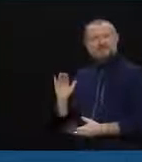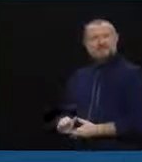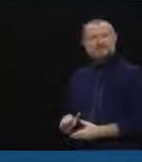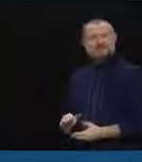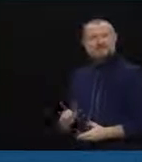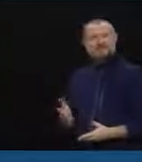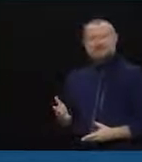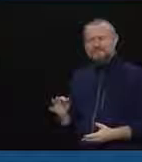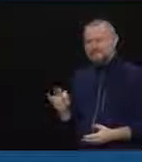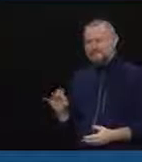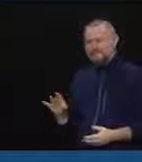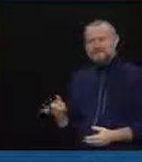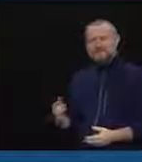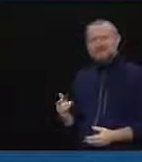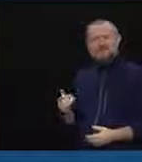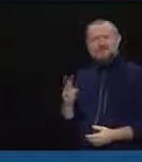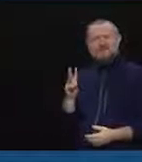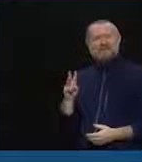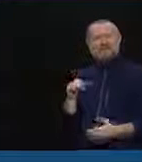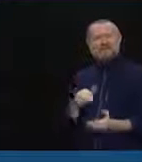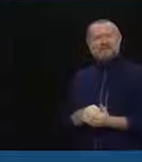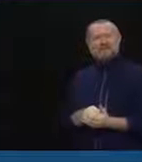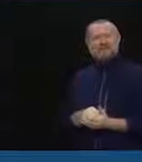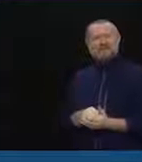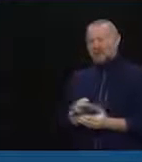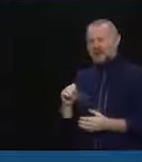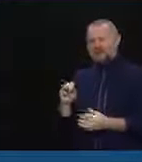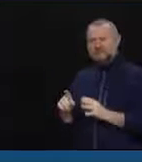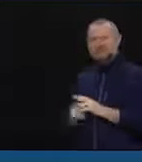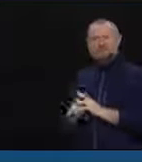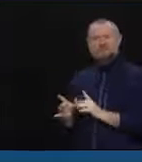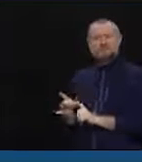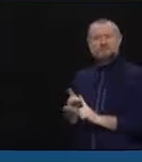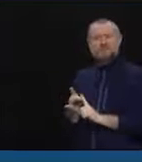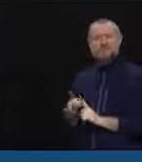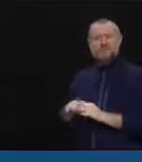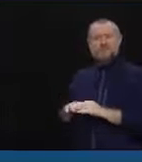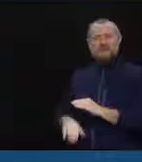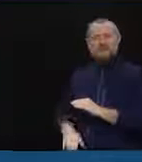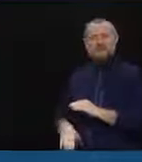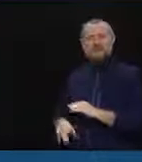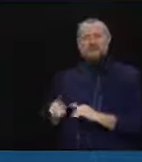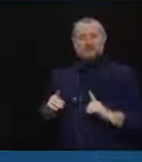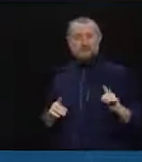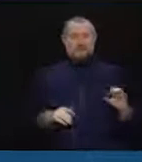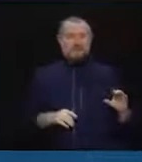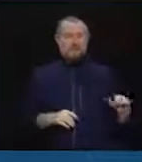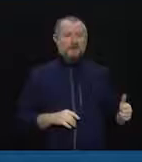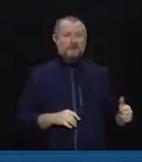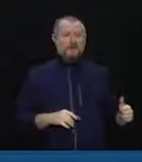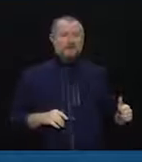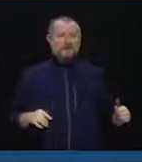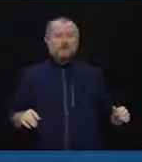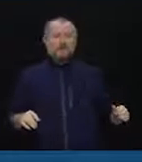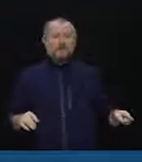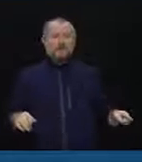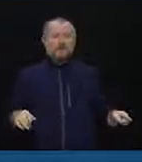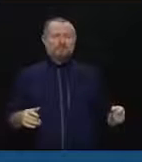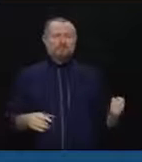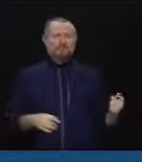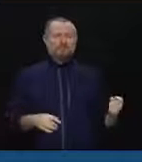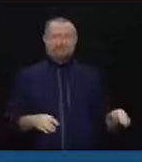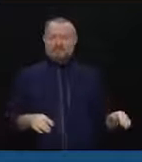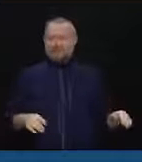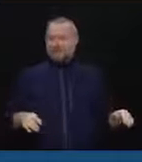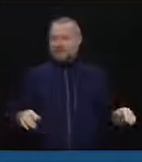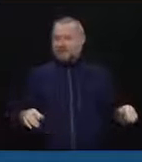6,000 cases, below where we were on December 10th, where we had 11,000 cases, and cases were just starting to spike up. So that is what